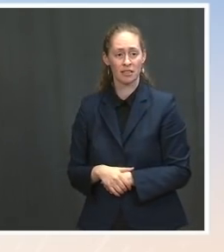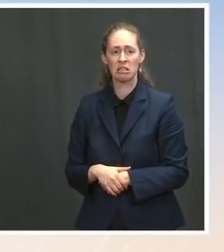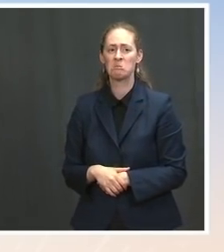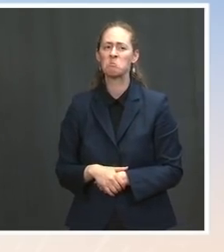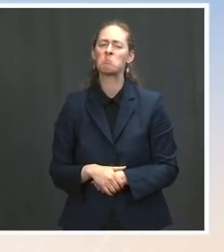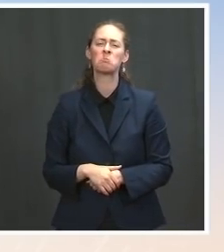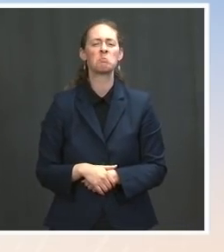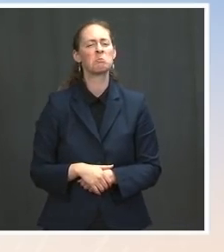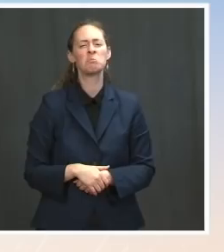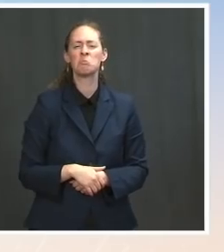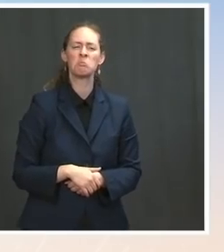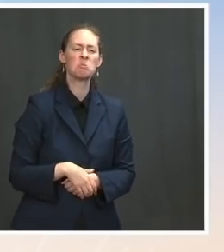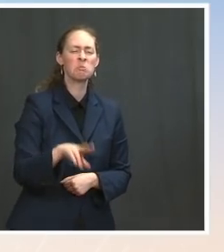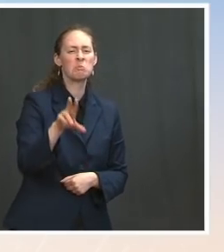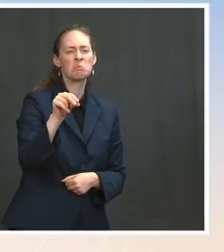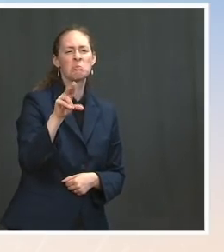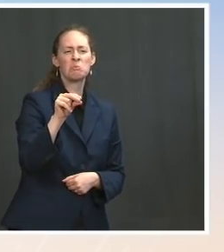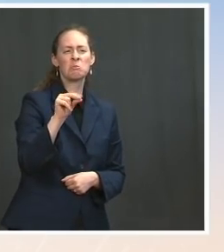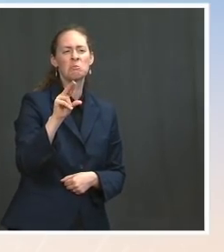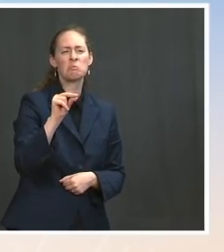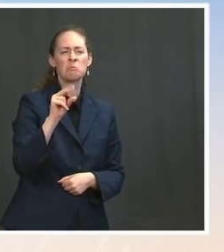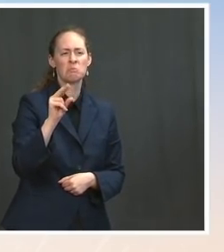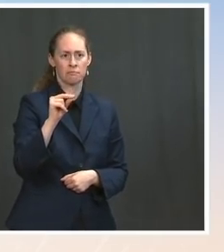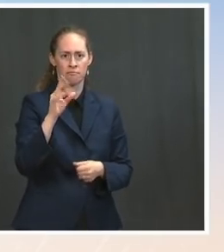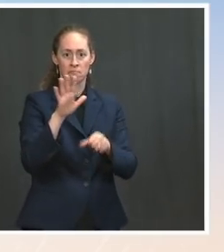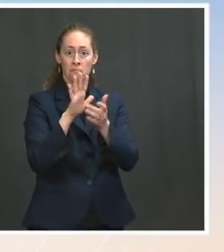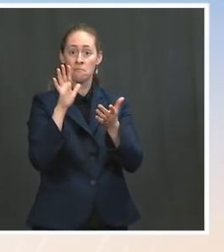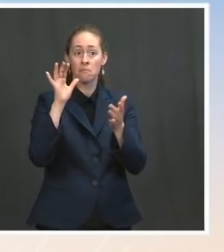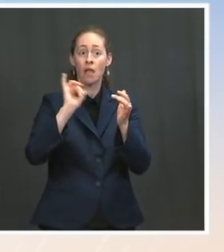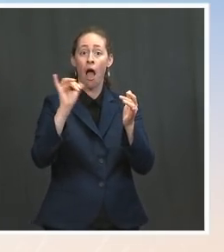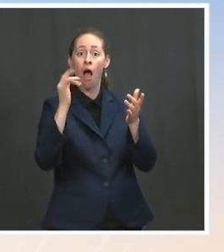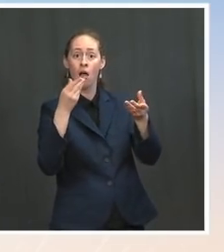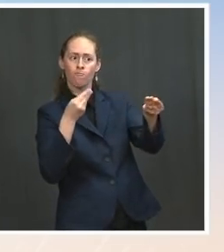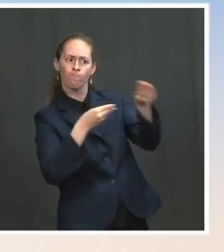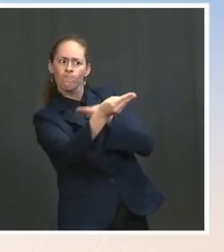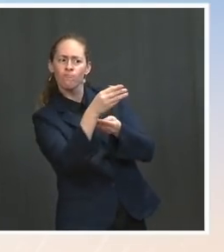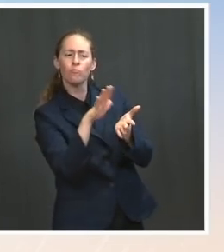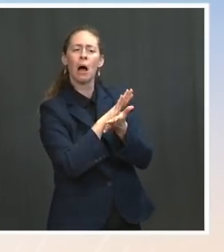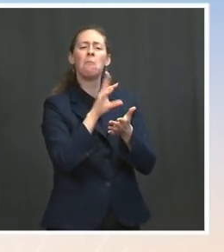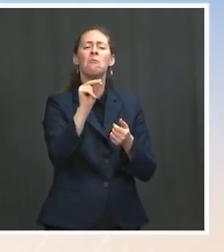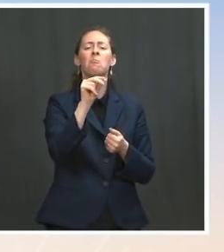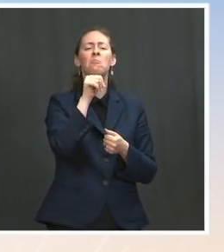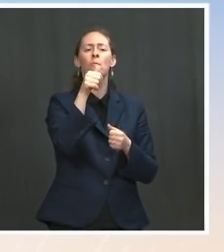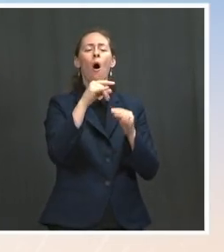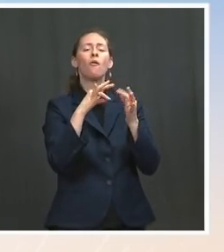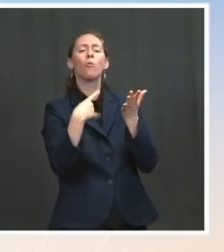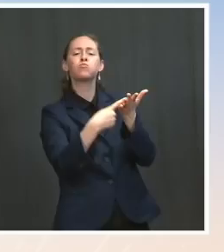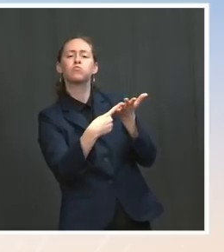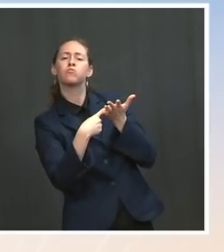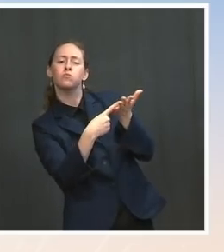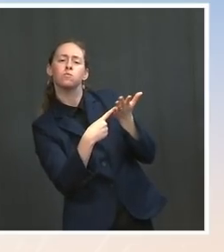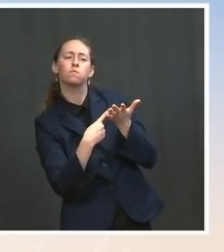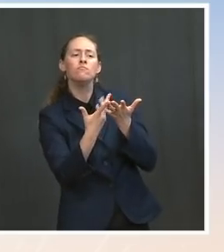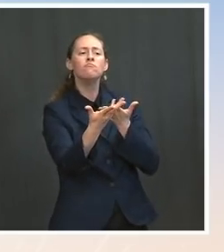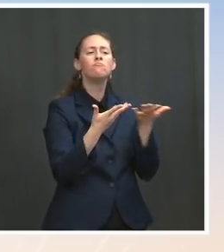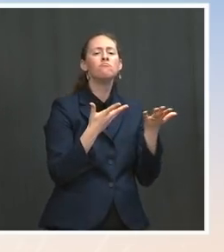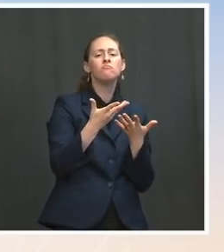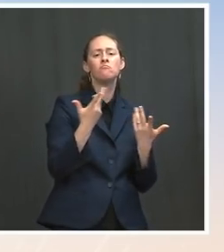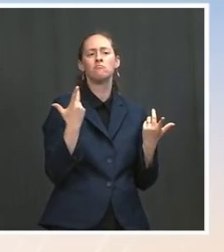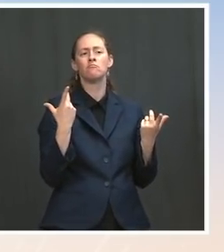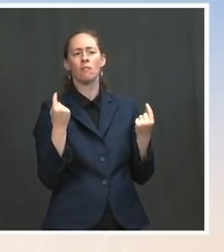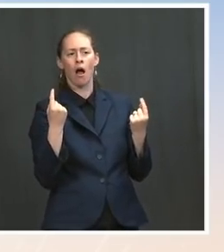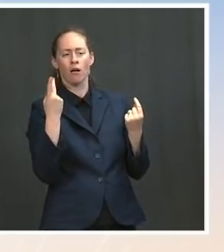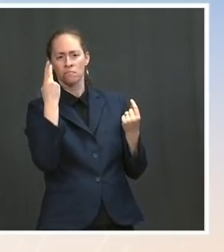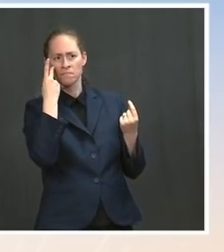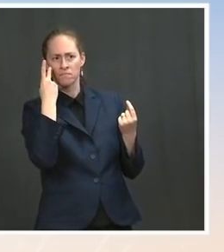paper. It would be more of a discussion. And certainly, we'll see what comes out of the meeting and what the appropriate next step is.